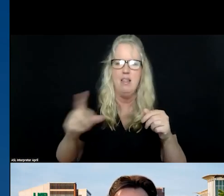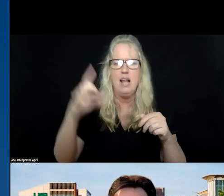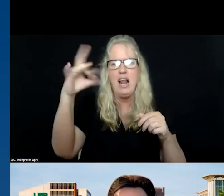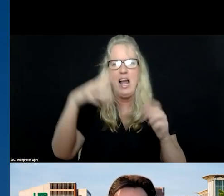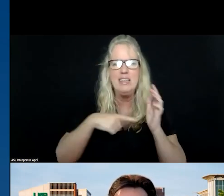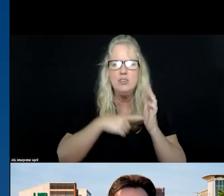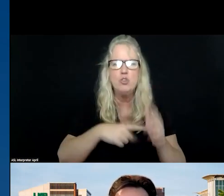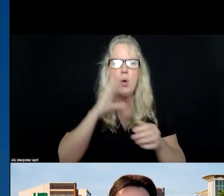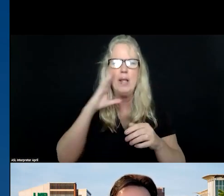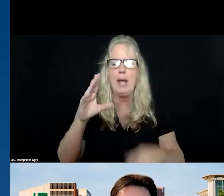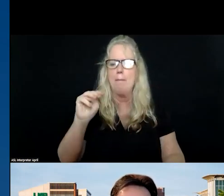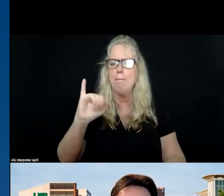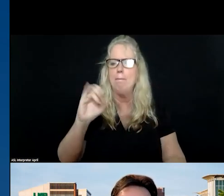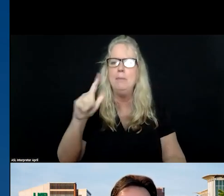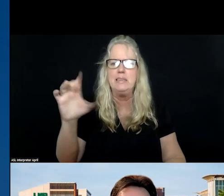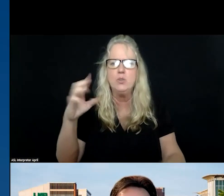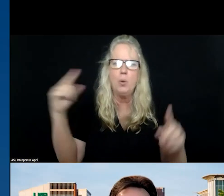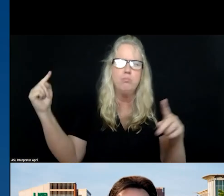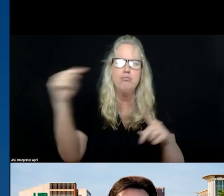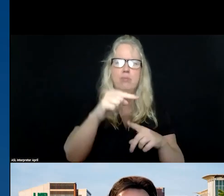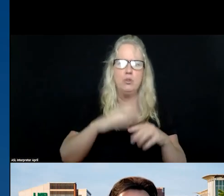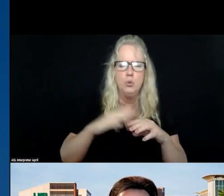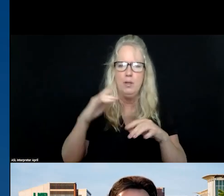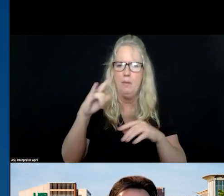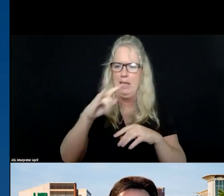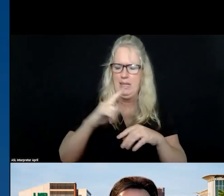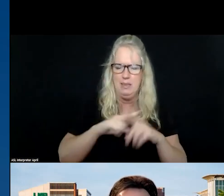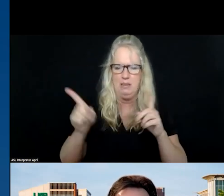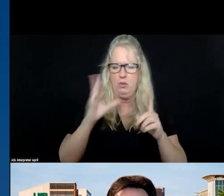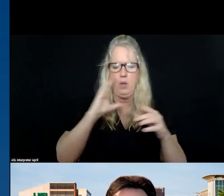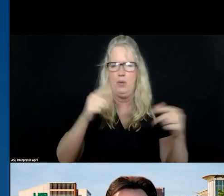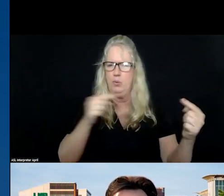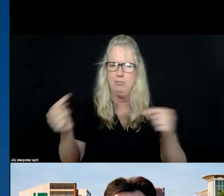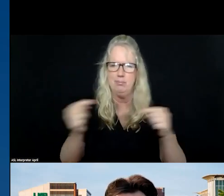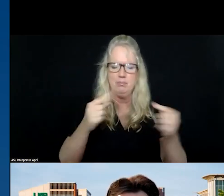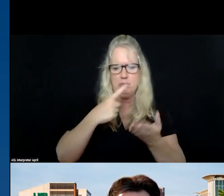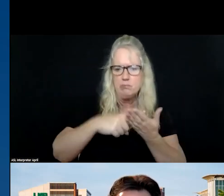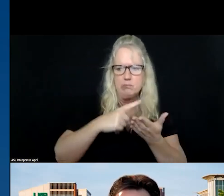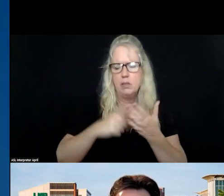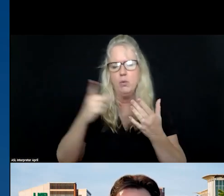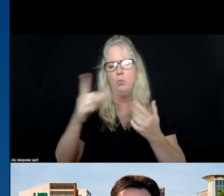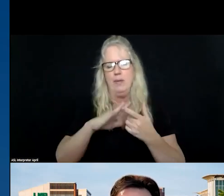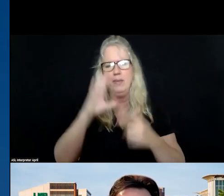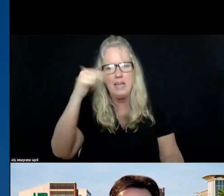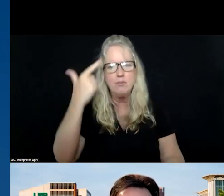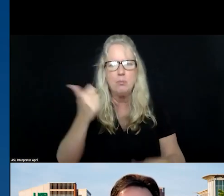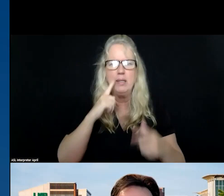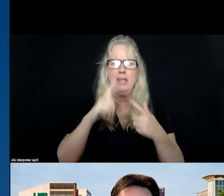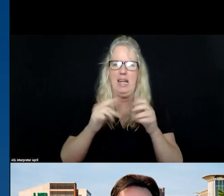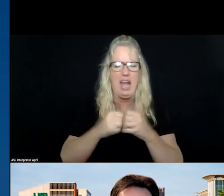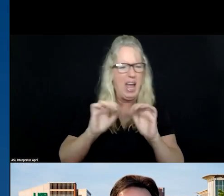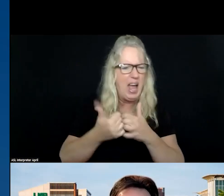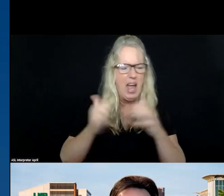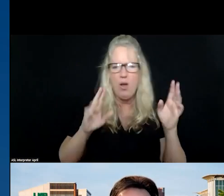missile or something going toward the plane. And there was a dispute between government agencies about how to evaluate the crash.